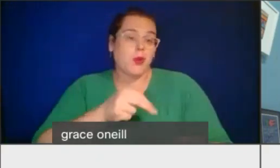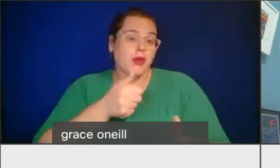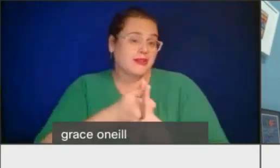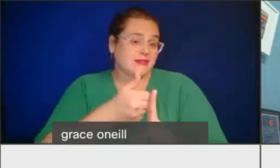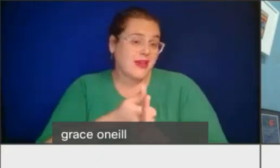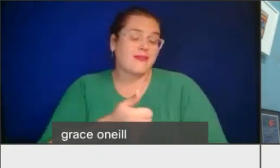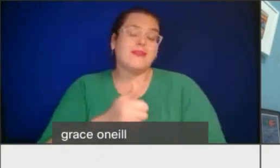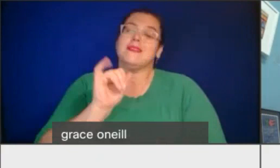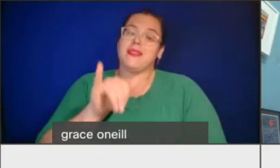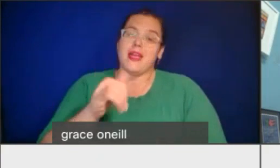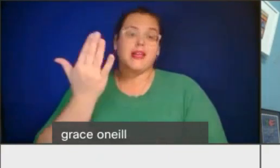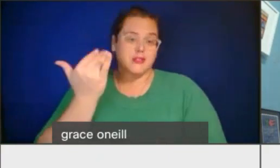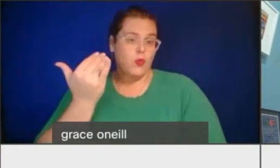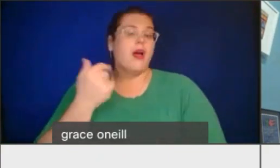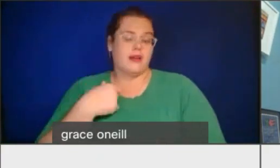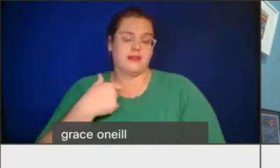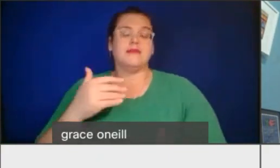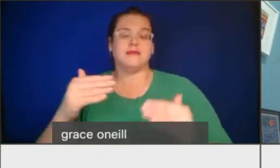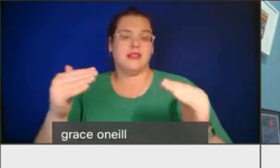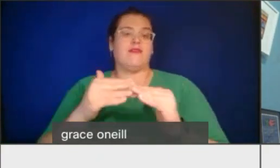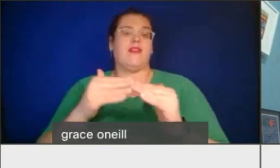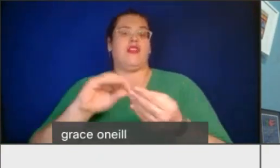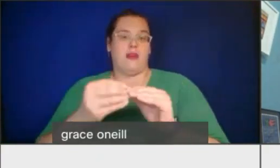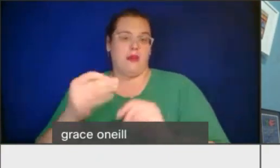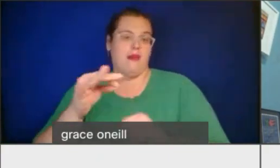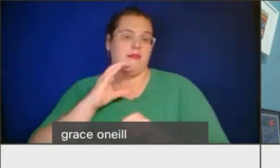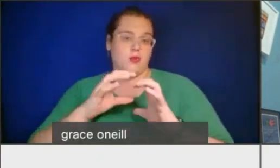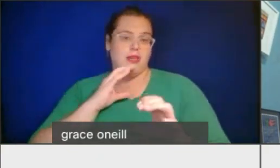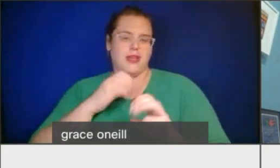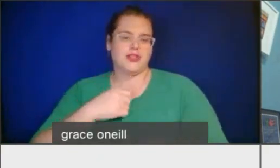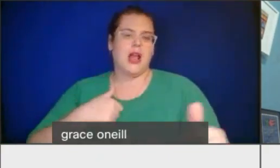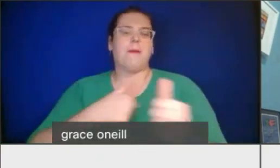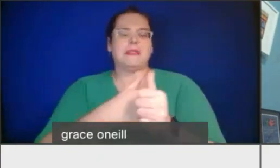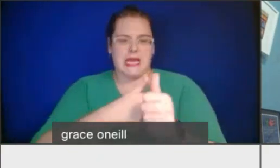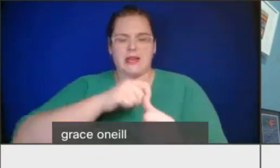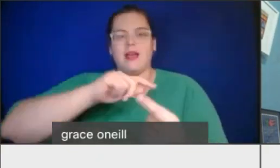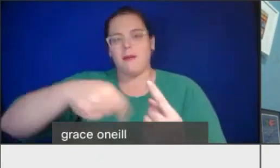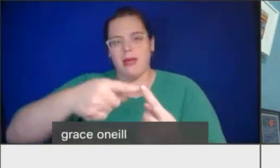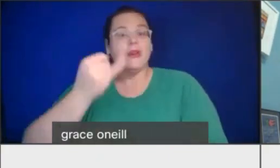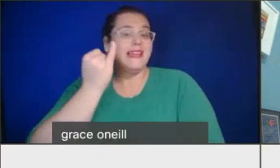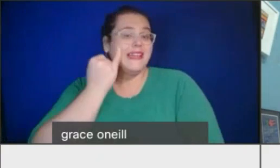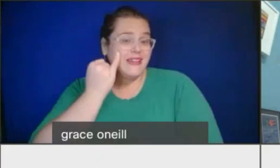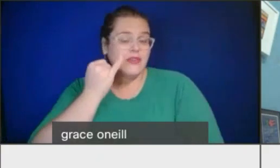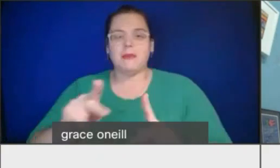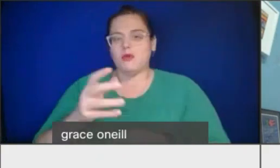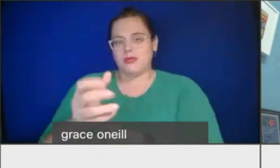fair amount of communication recently to update the information regarding whether people have received a booster.